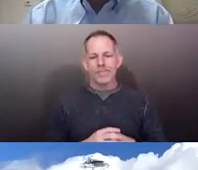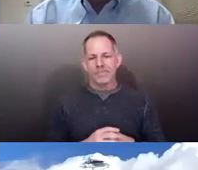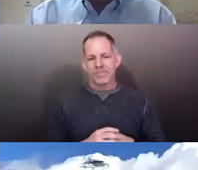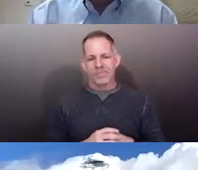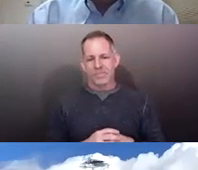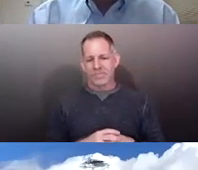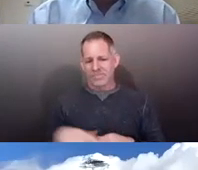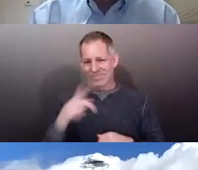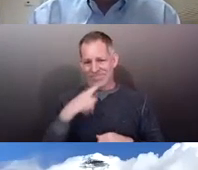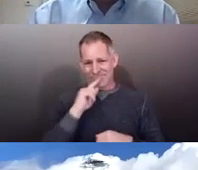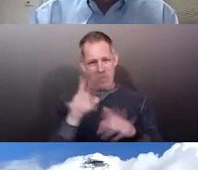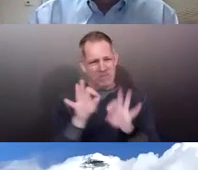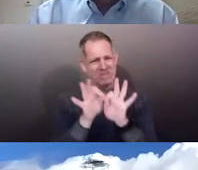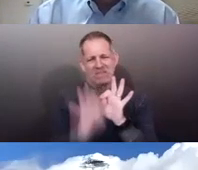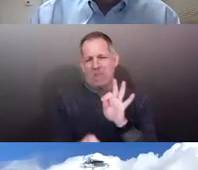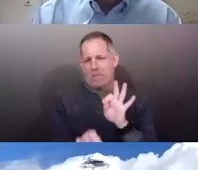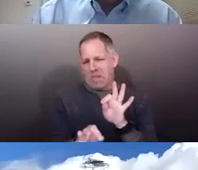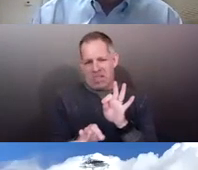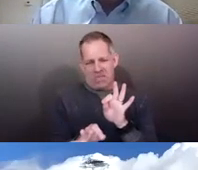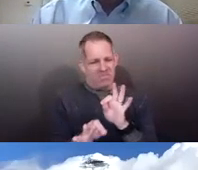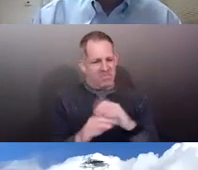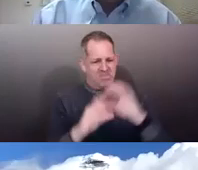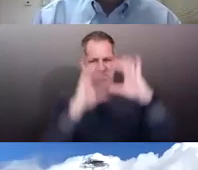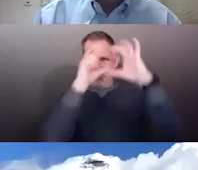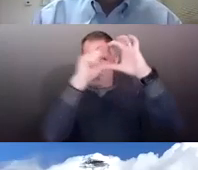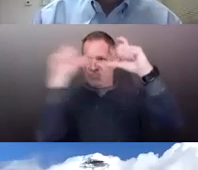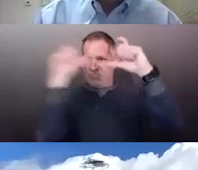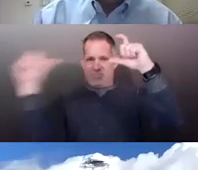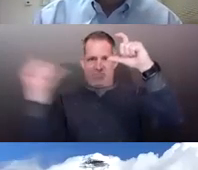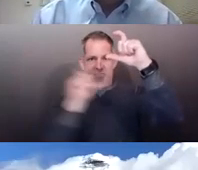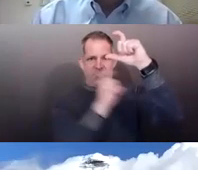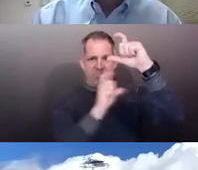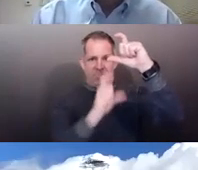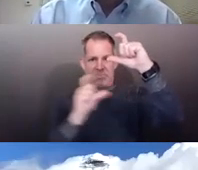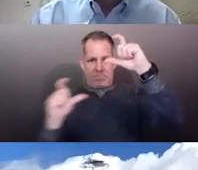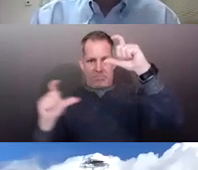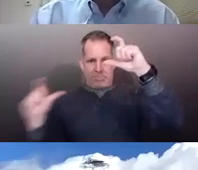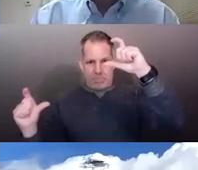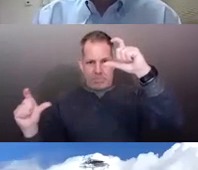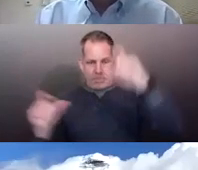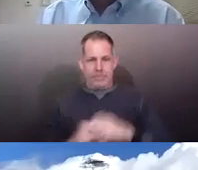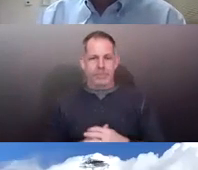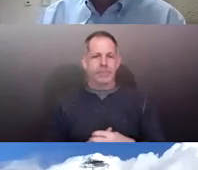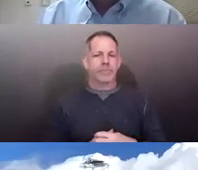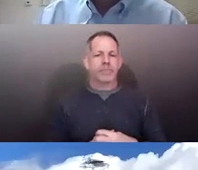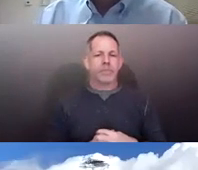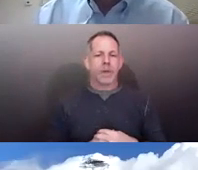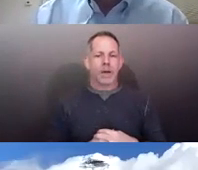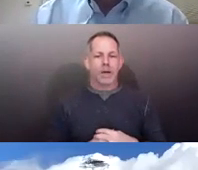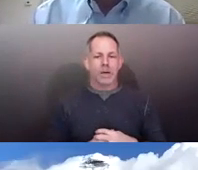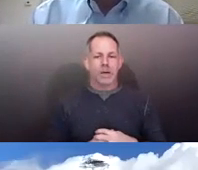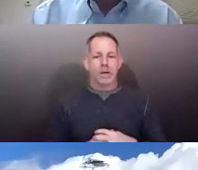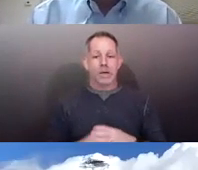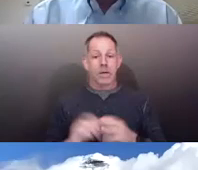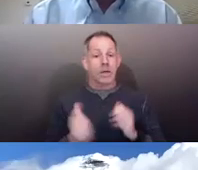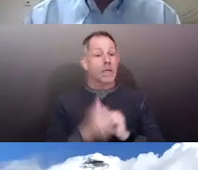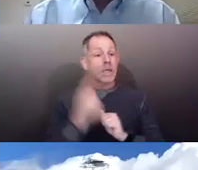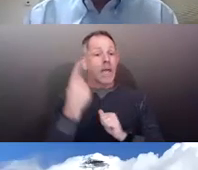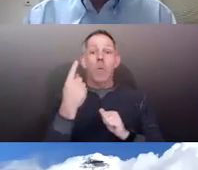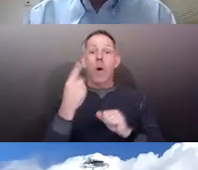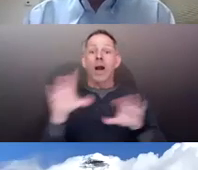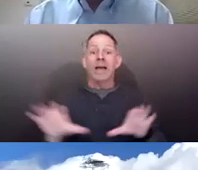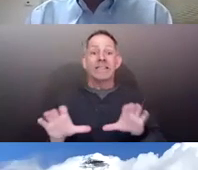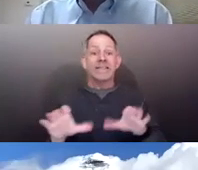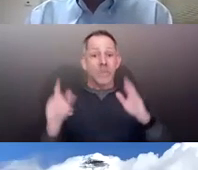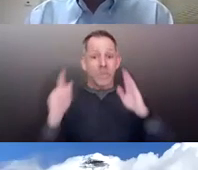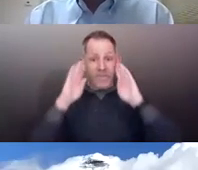My primary activity tonight with you is to speak about the data. So that would be the upper left-hand icon. And